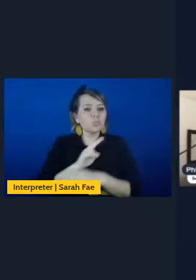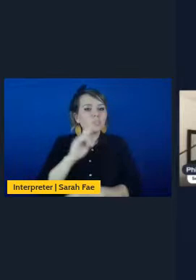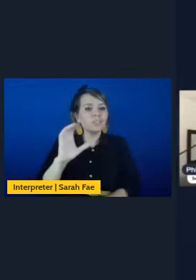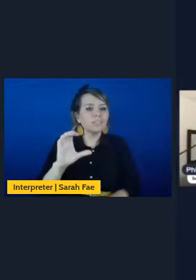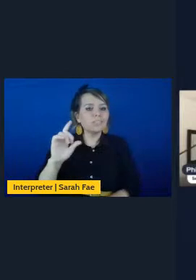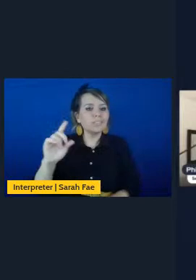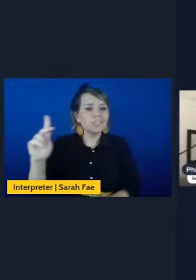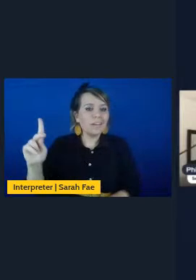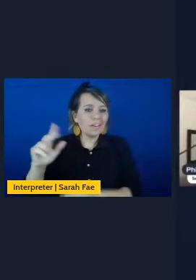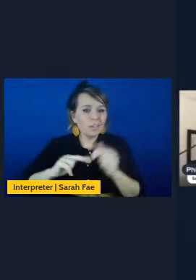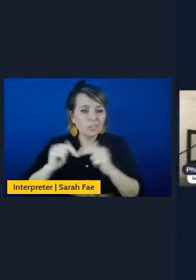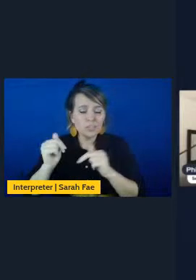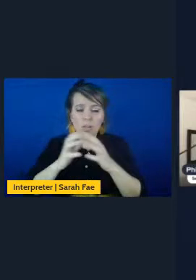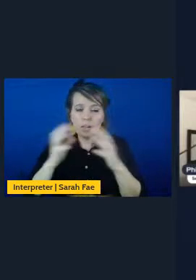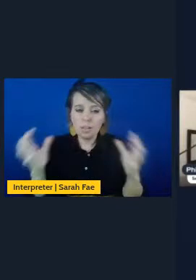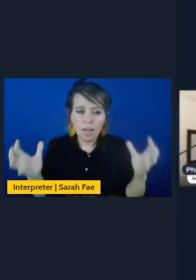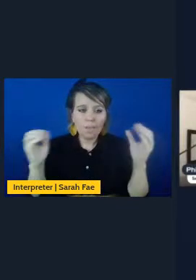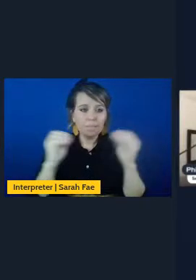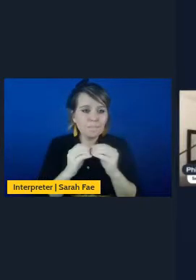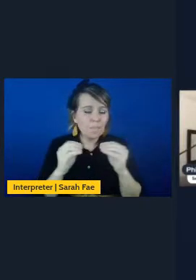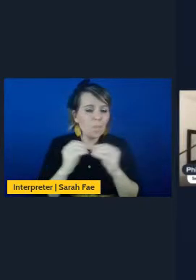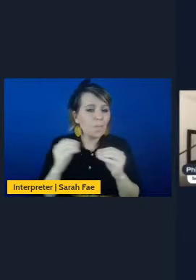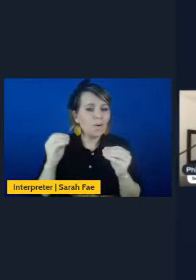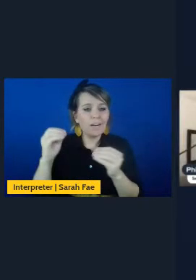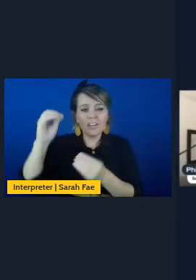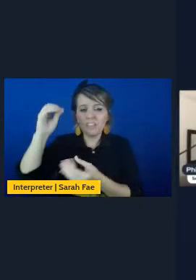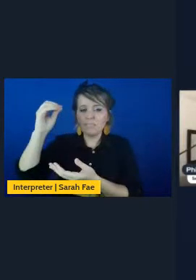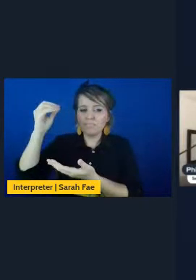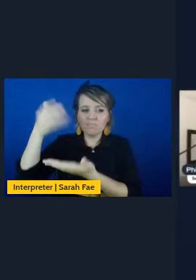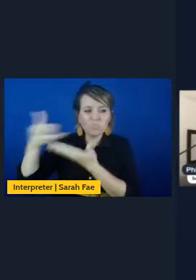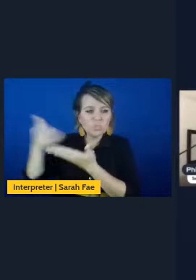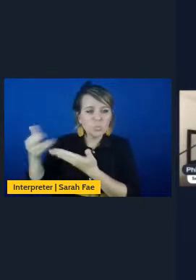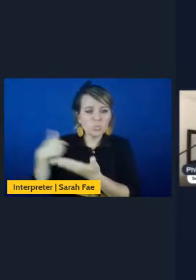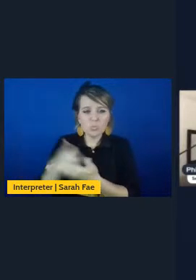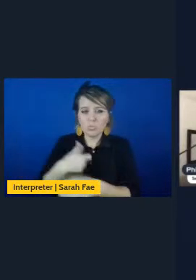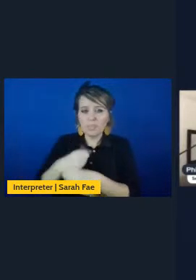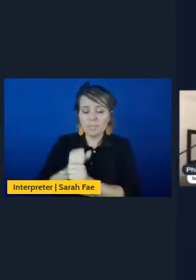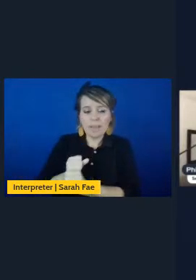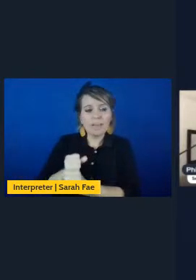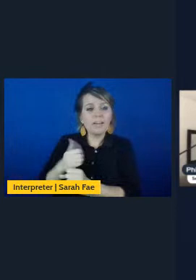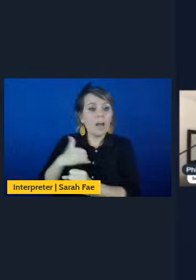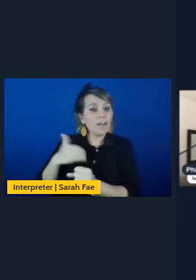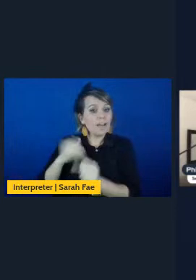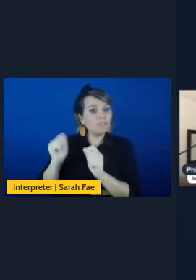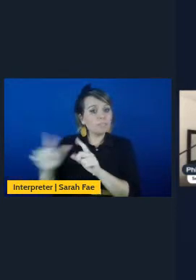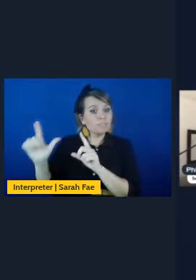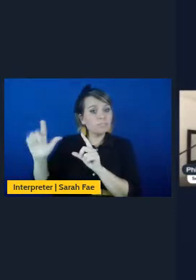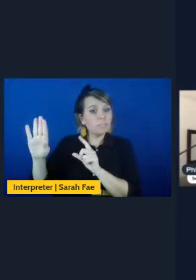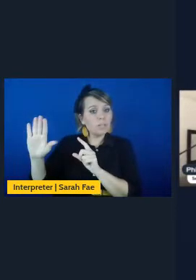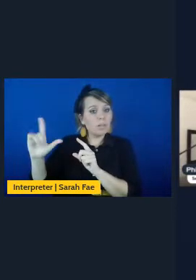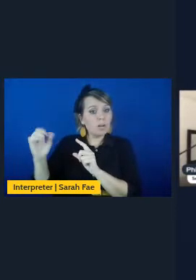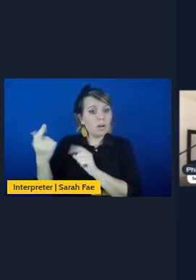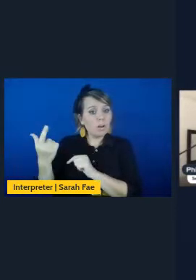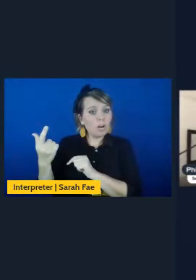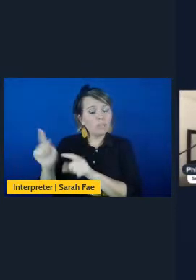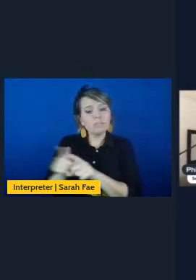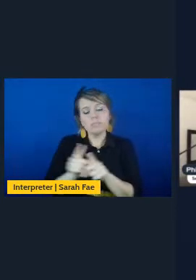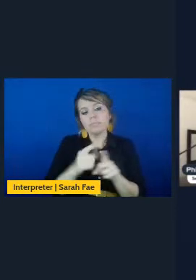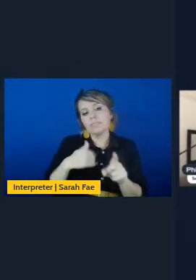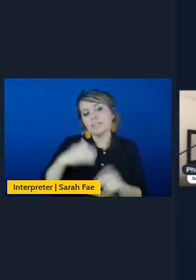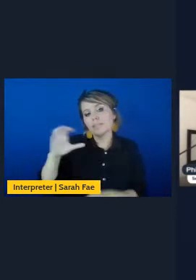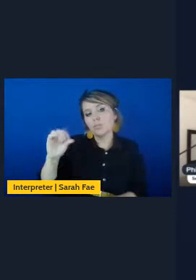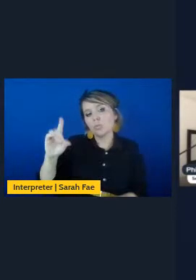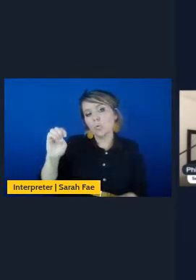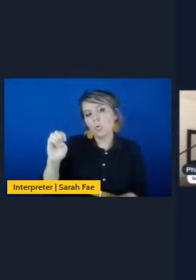constructs. There's a lot more documentation. We've created personally a blog post, and we've also have a code sample for you to